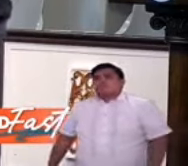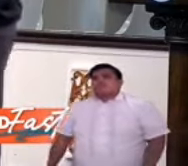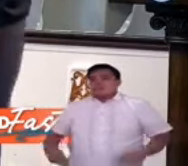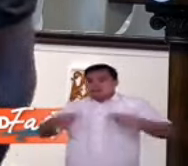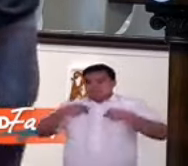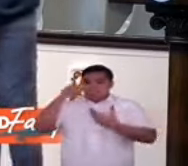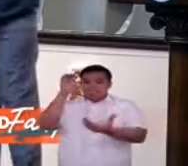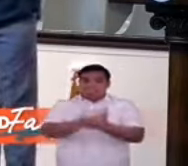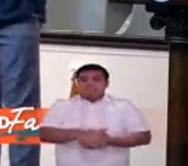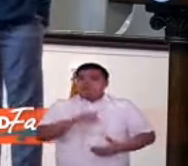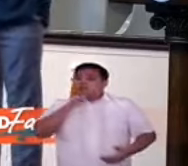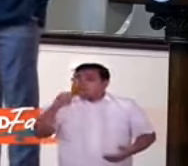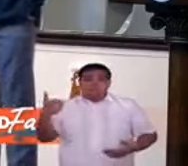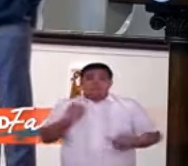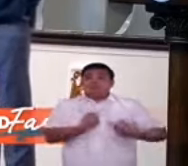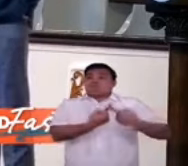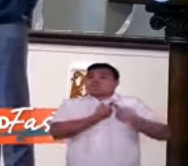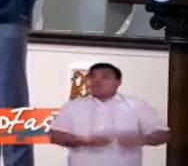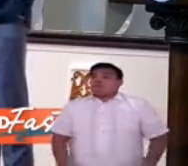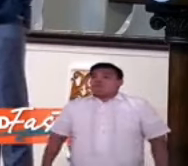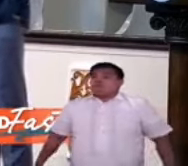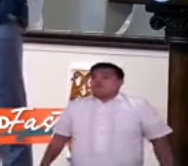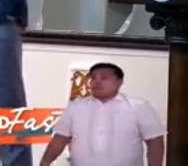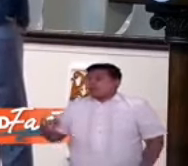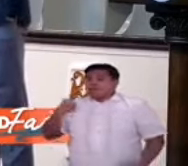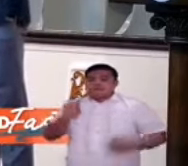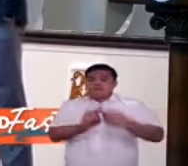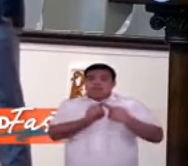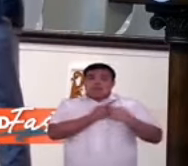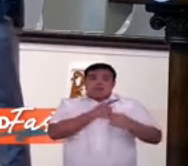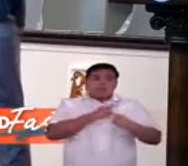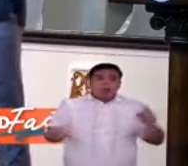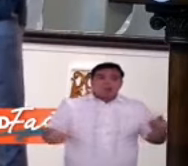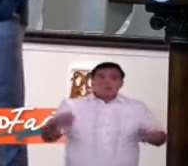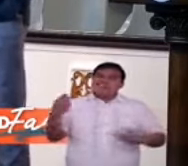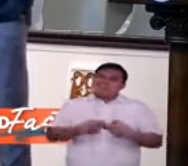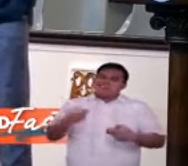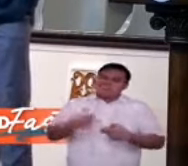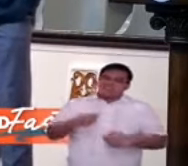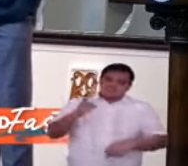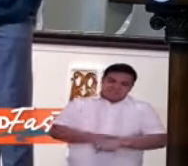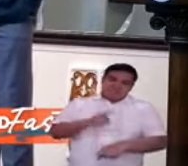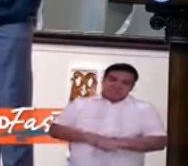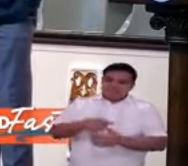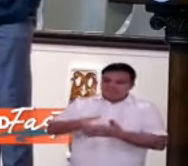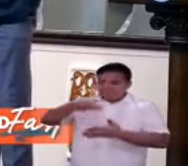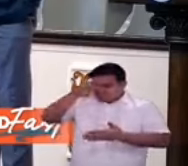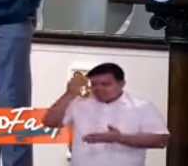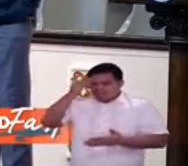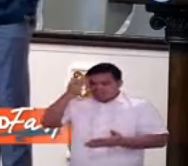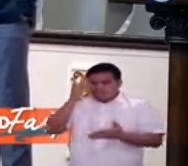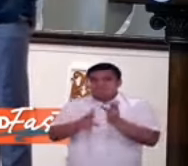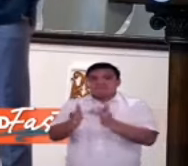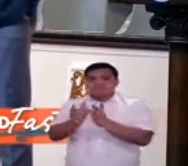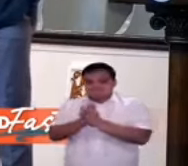If you get married to an unbeliever and then that unbeliever gets saved, praise God. But you know what? It will take time for them to get to know the Word of